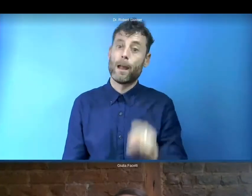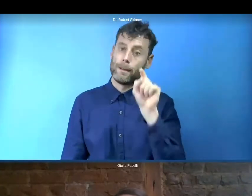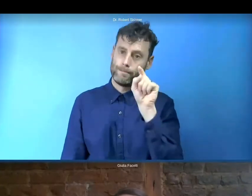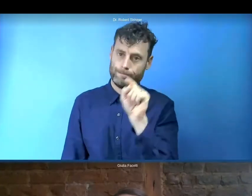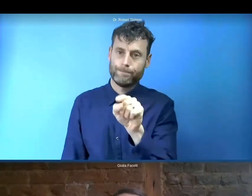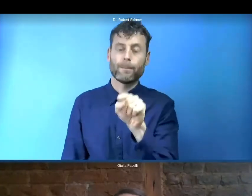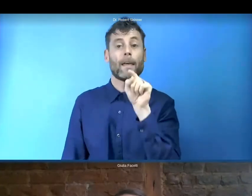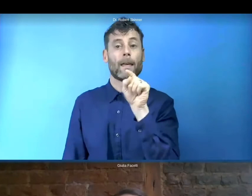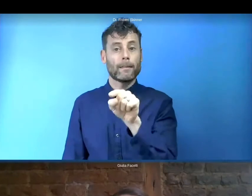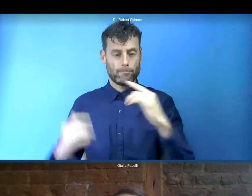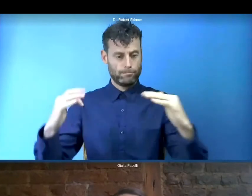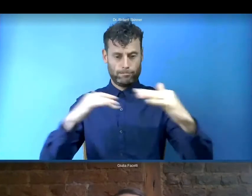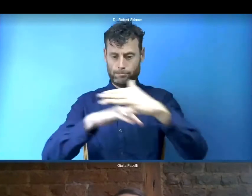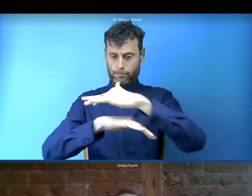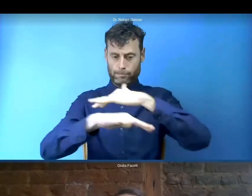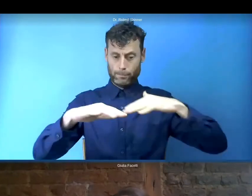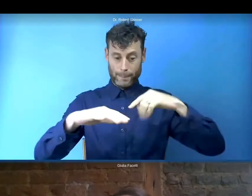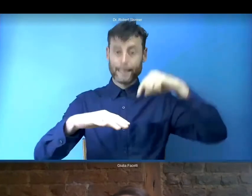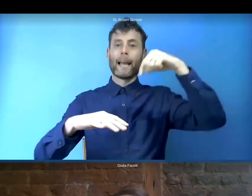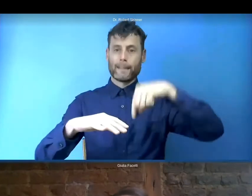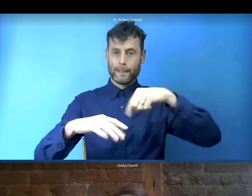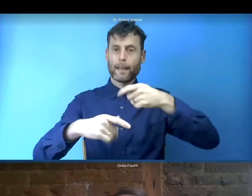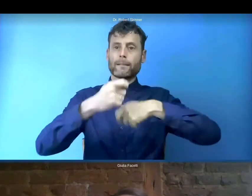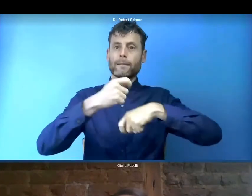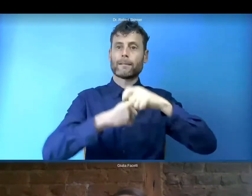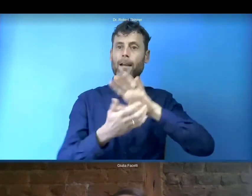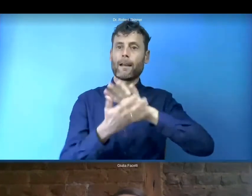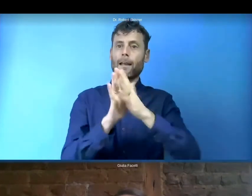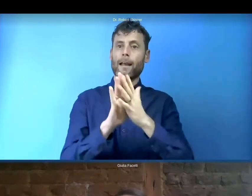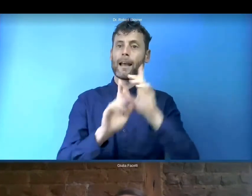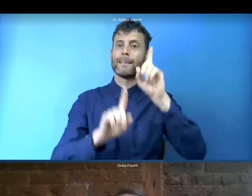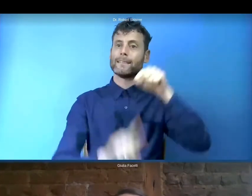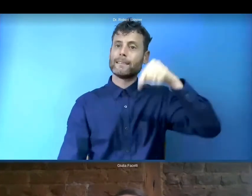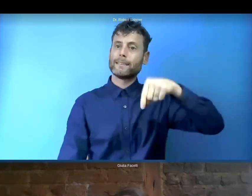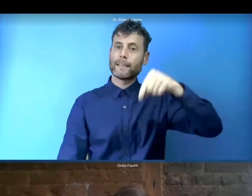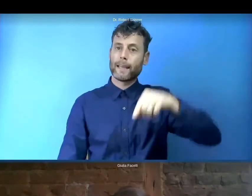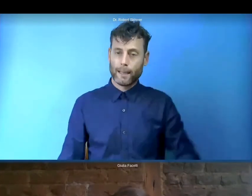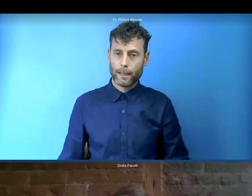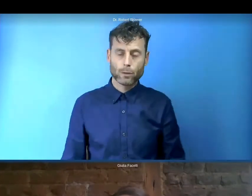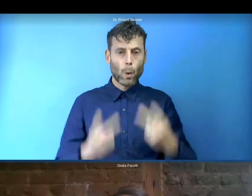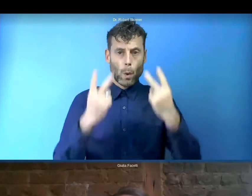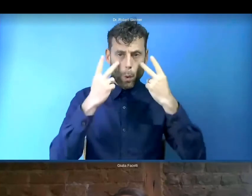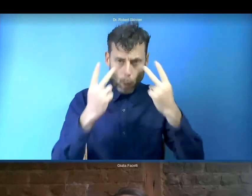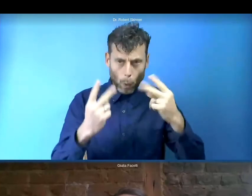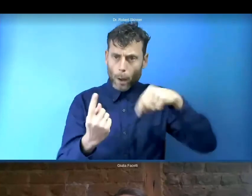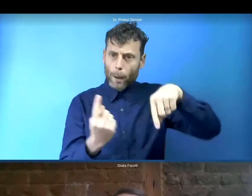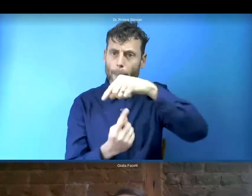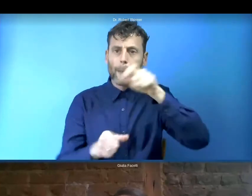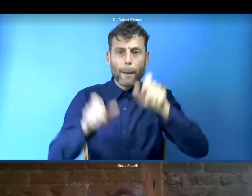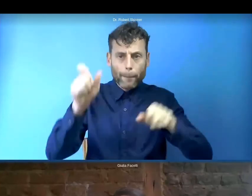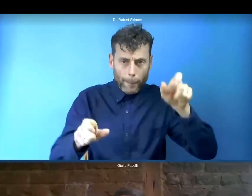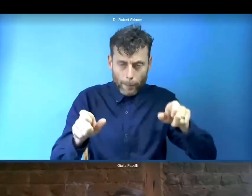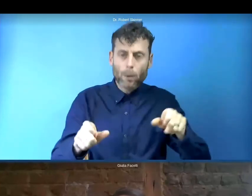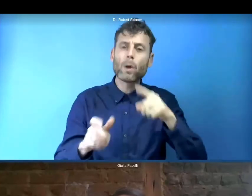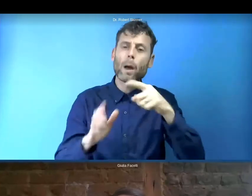day. So new participatory models like the one that have been already developed and tested by ROC, as well as new